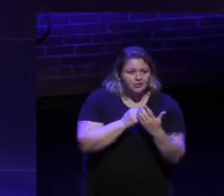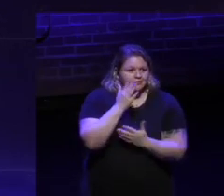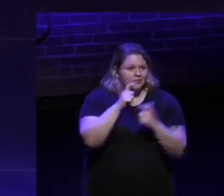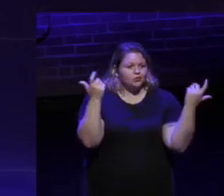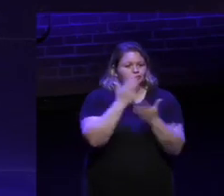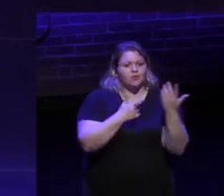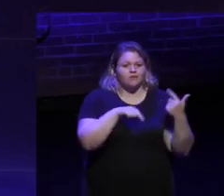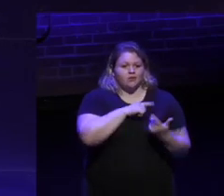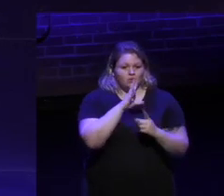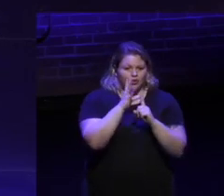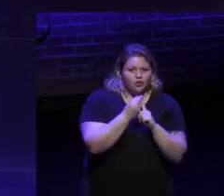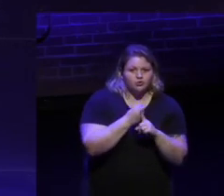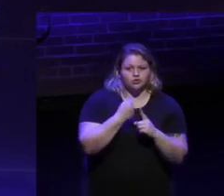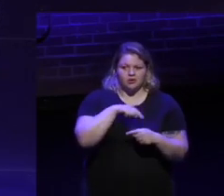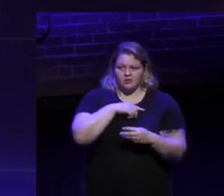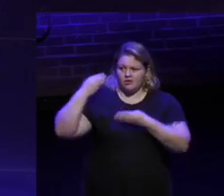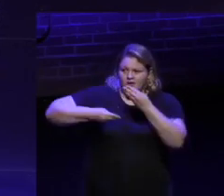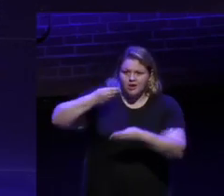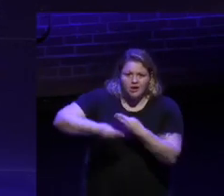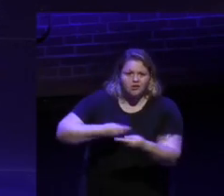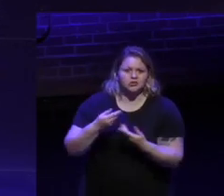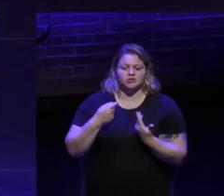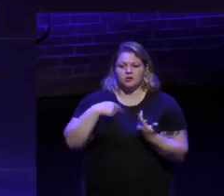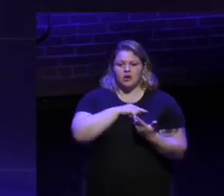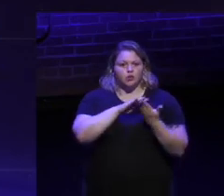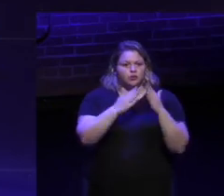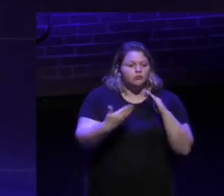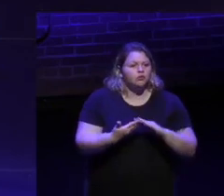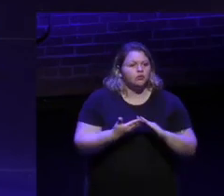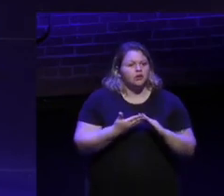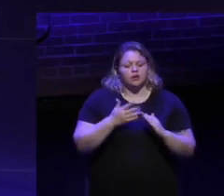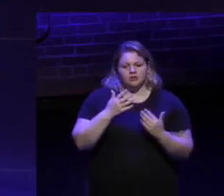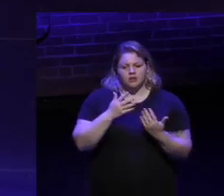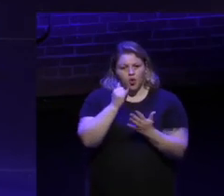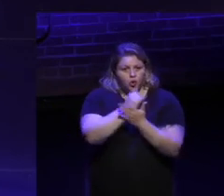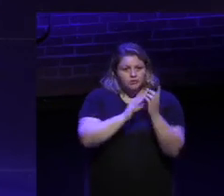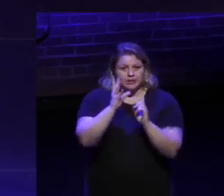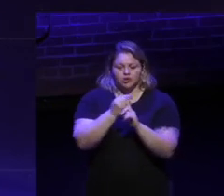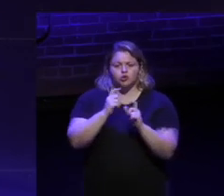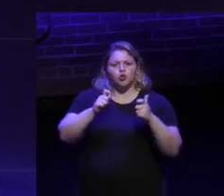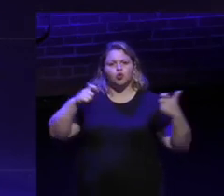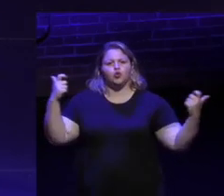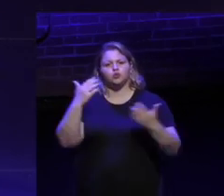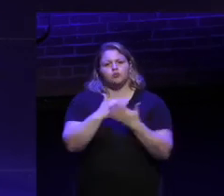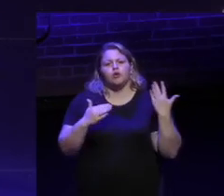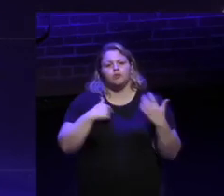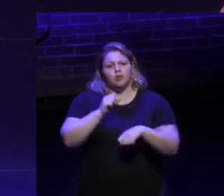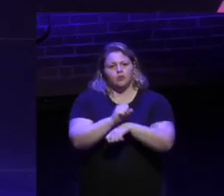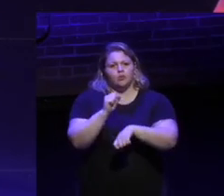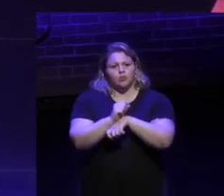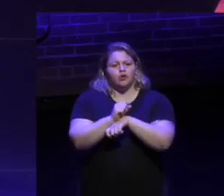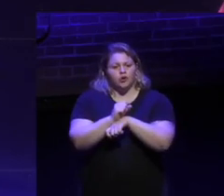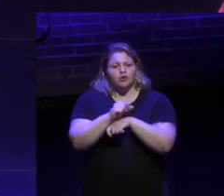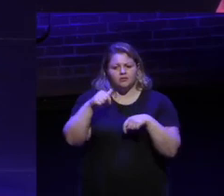of who we are as a community. And arts and culture has been central to my work in the Senate over the last 8 years in the state